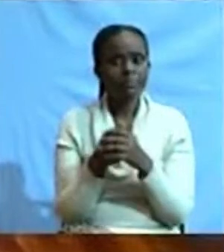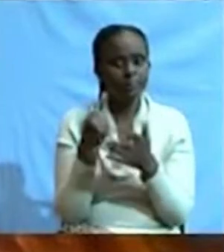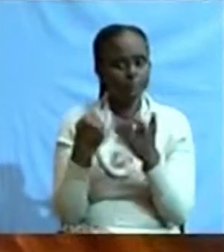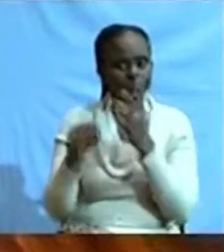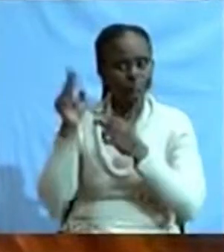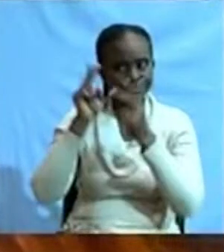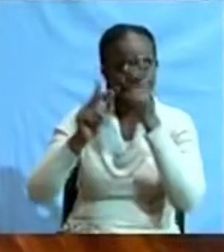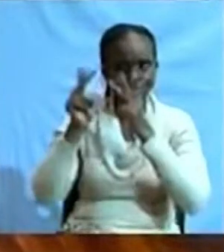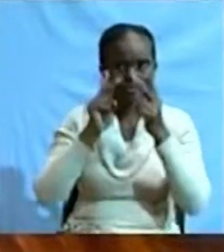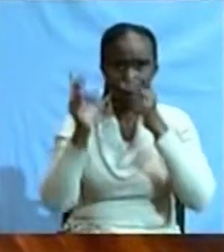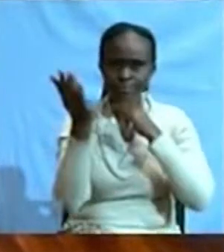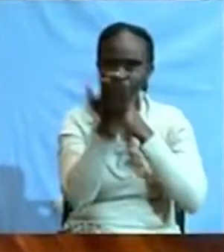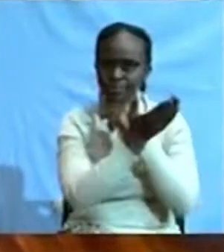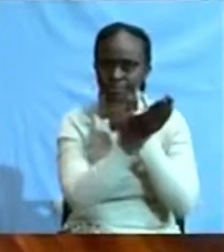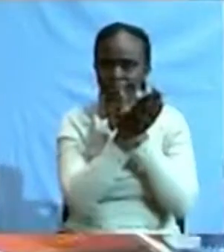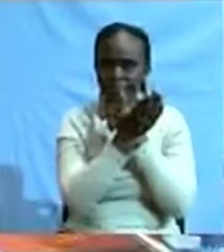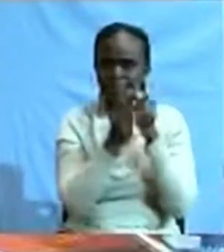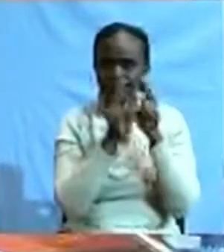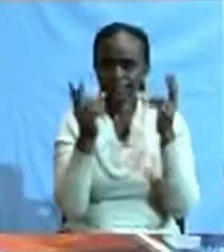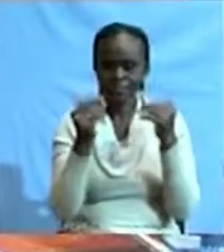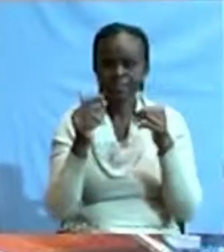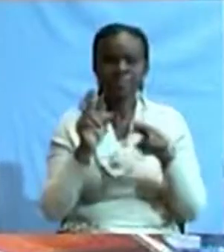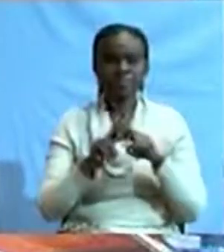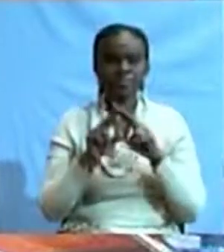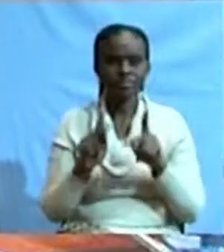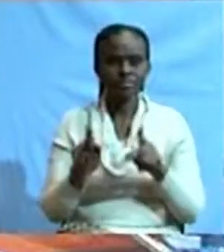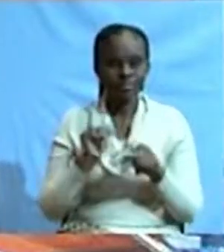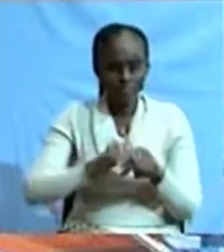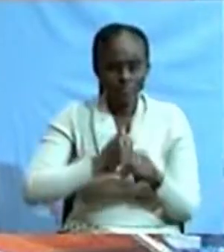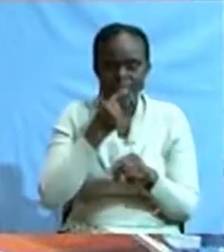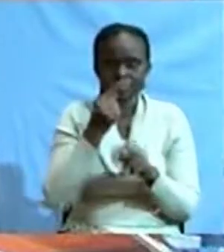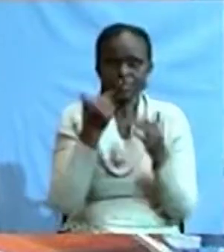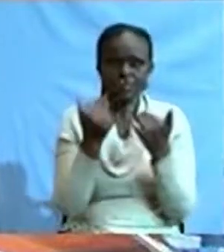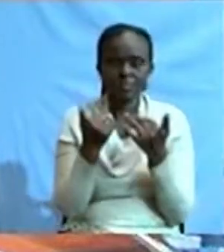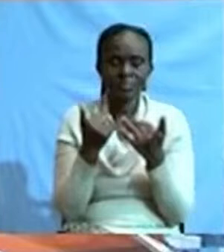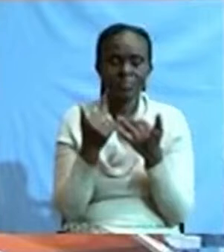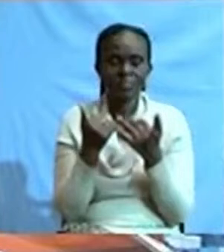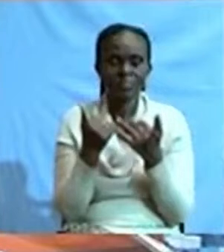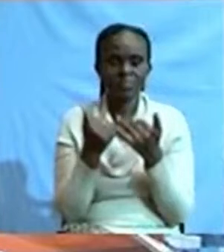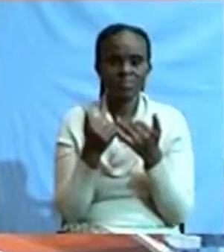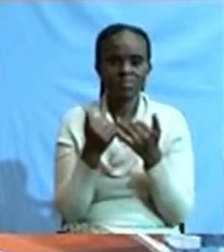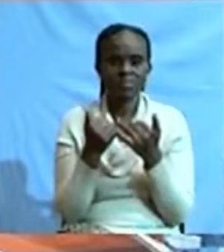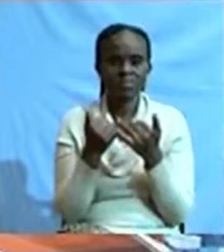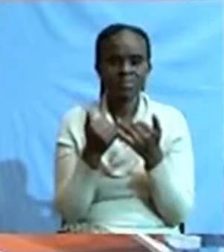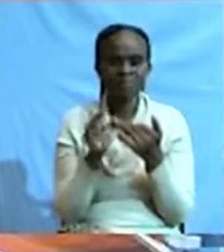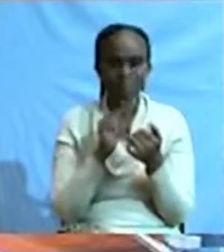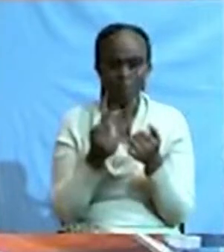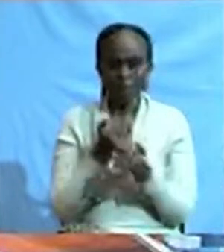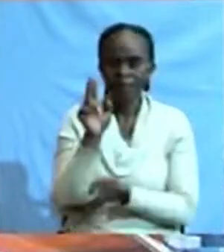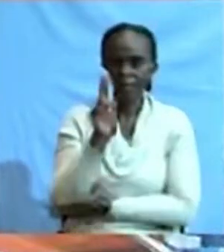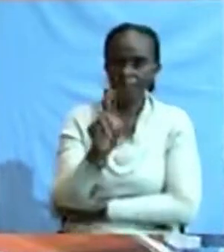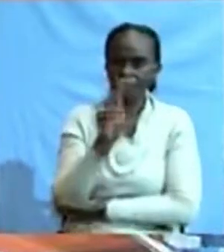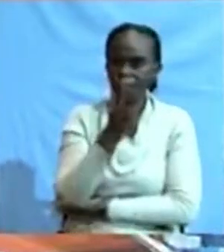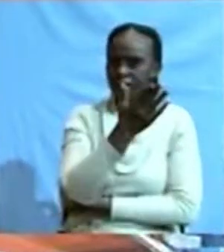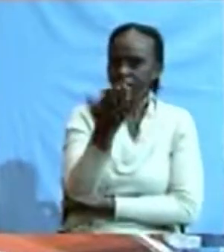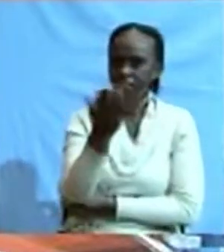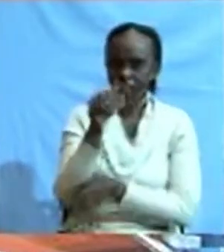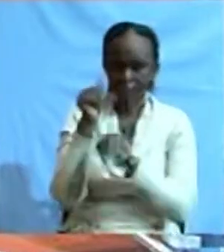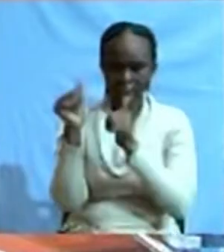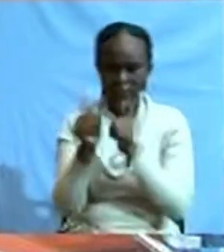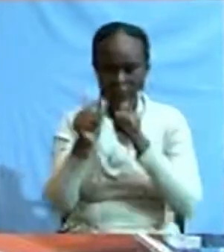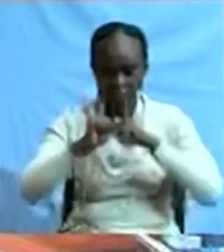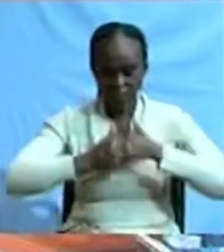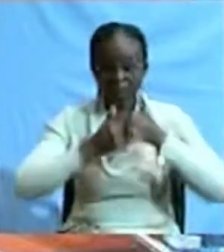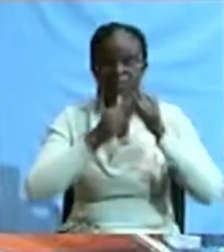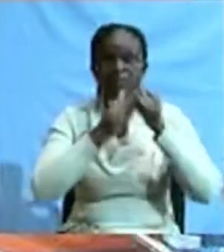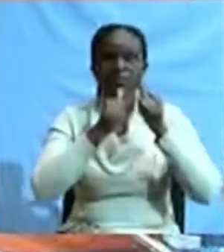visited. So, Chair, we are saying that we are using that action so that we can enforce.